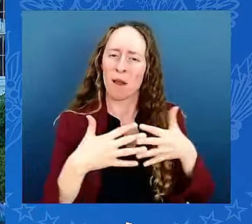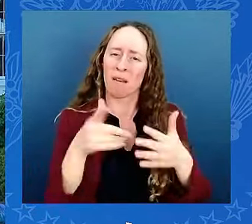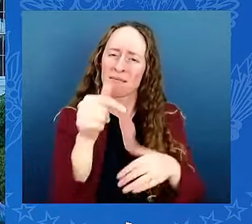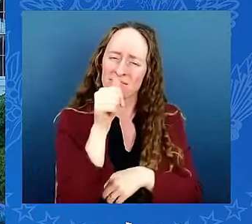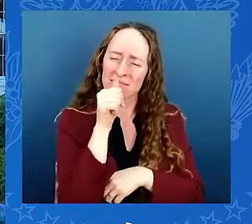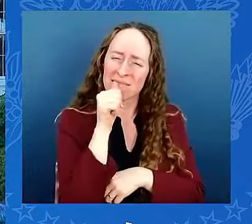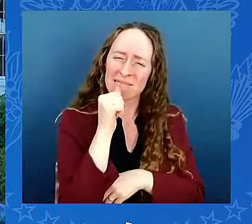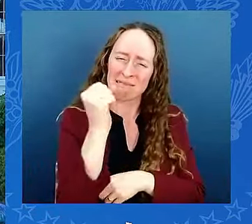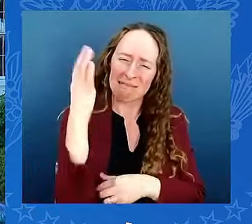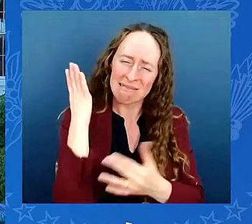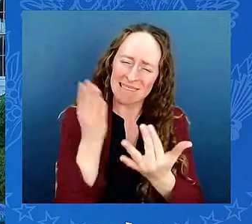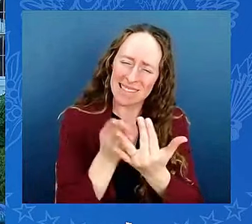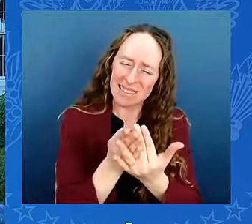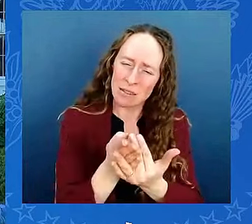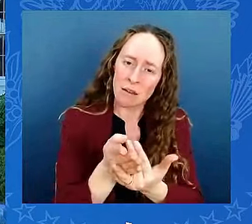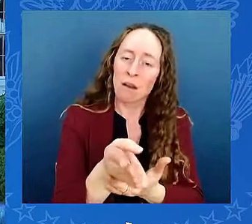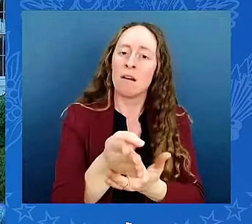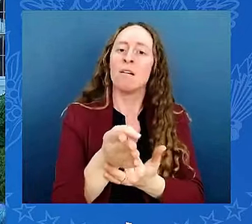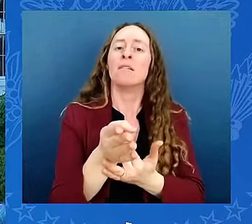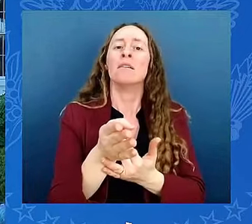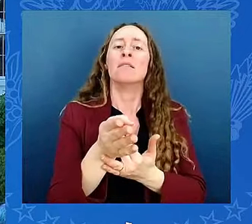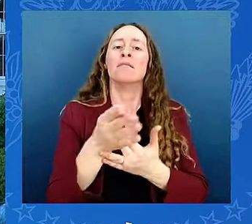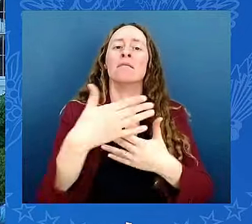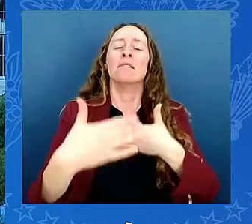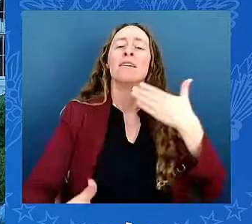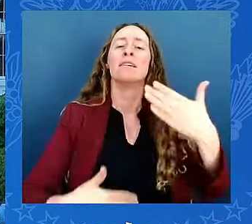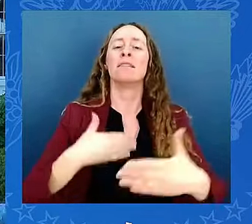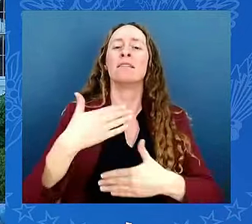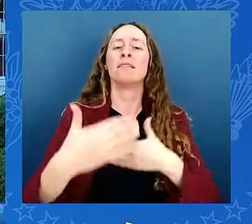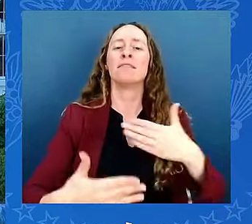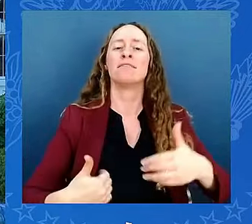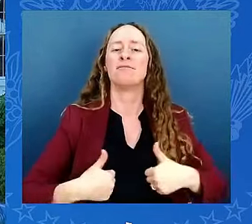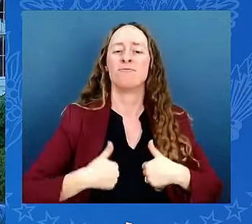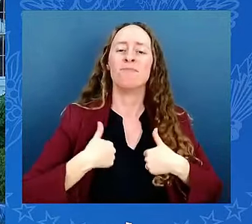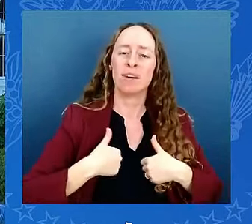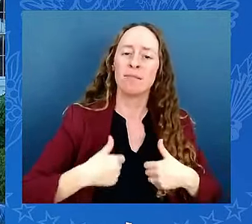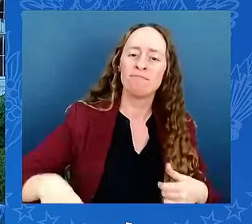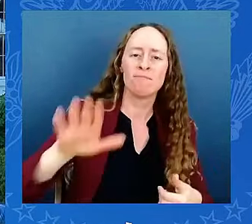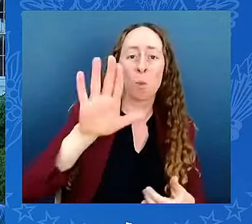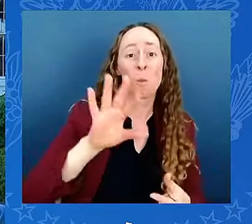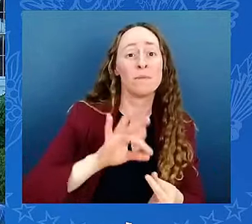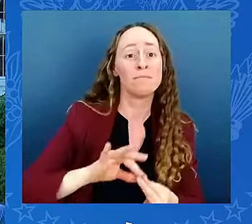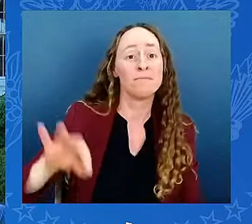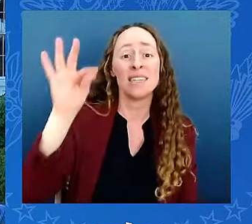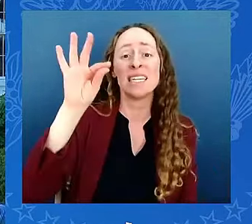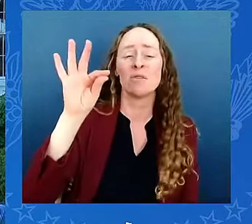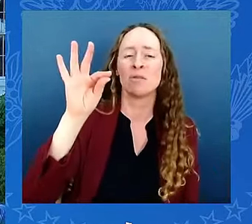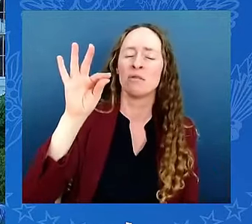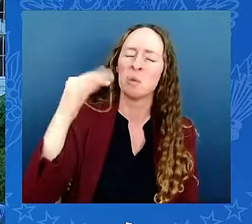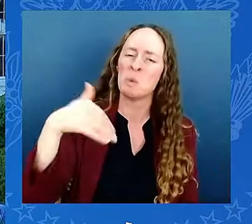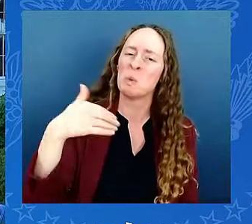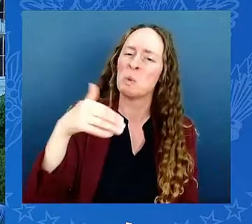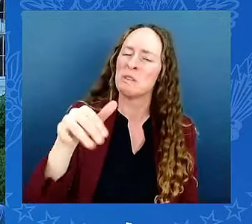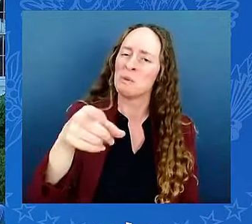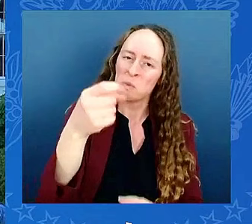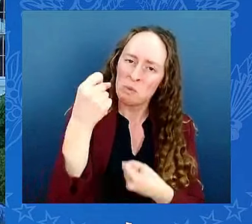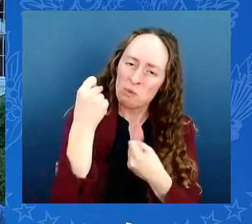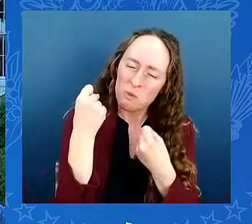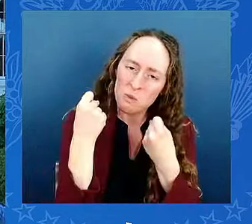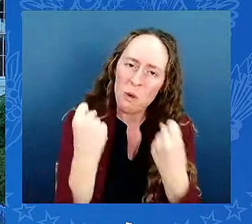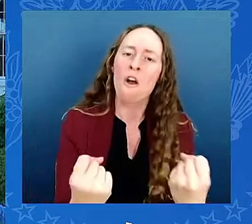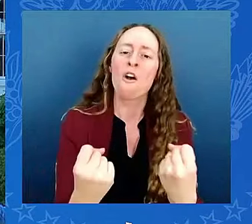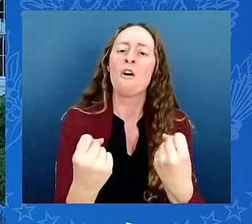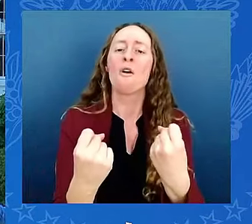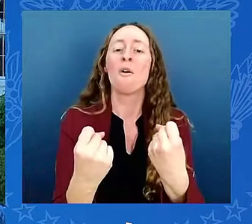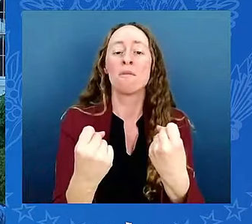And your bravery and spirit are unbreakable. Because of you, and this is not hyperbole, because of you, we're a better nation than we